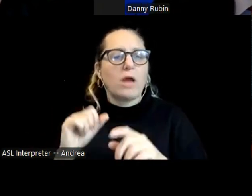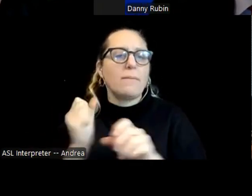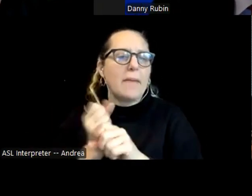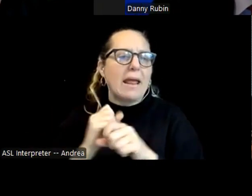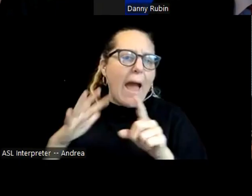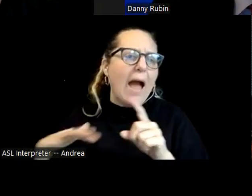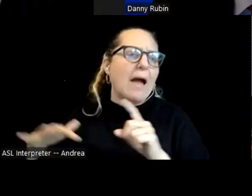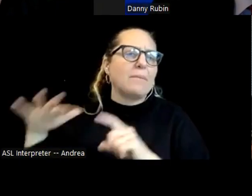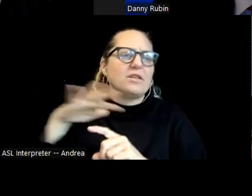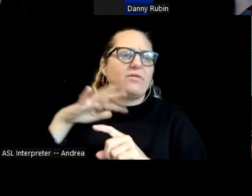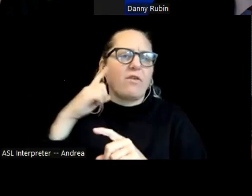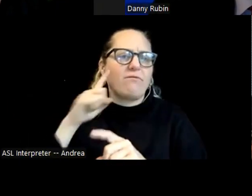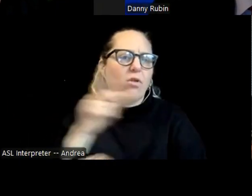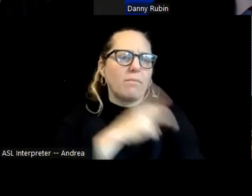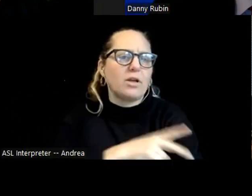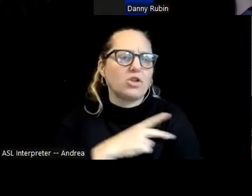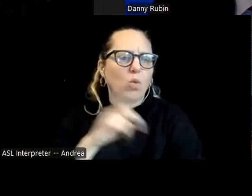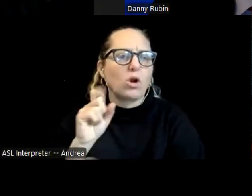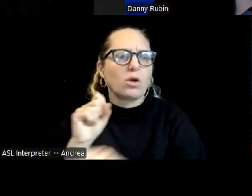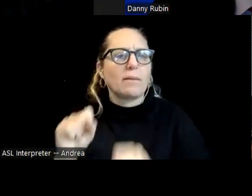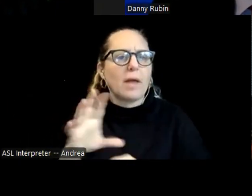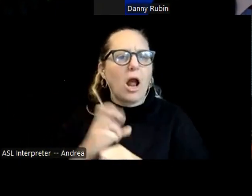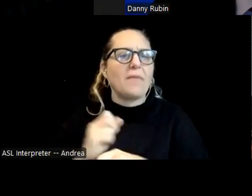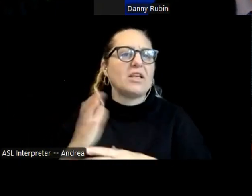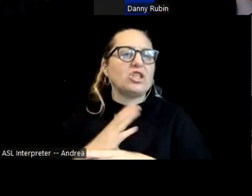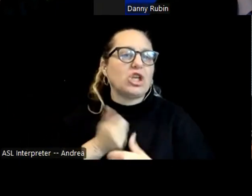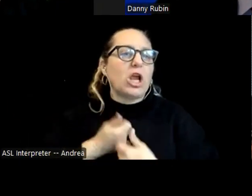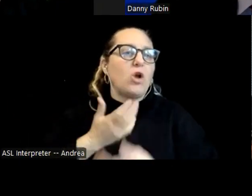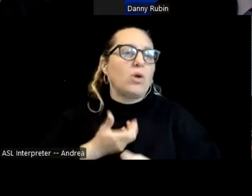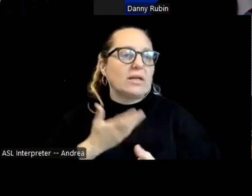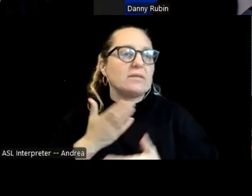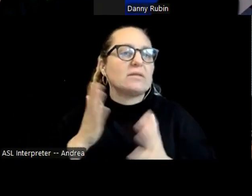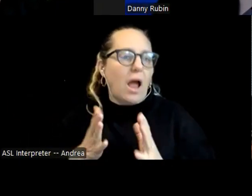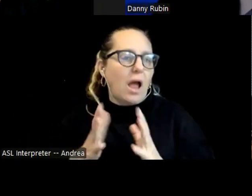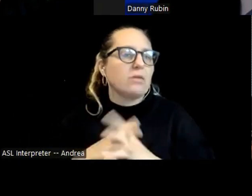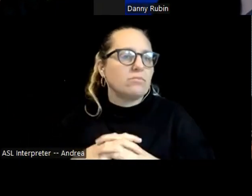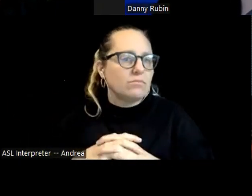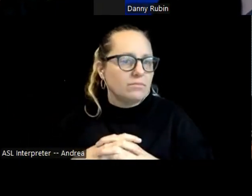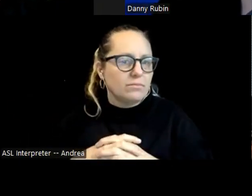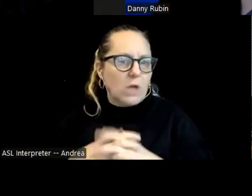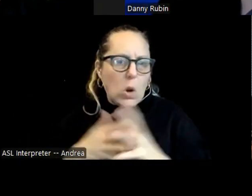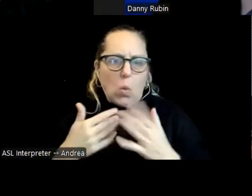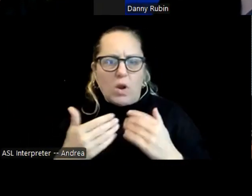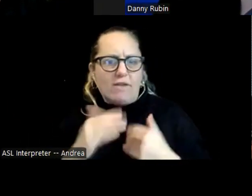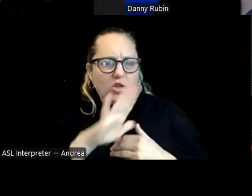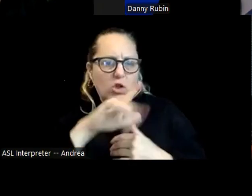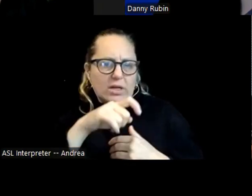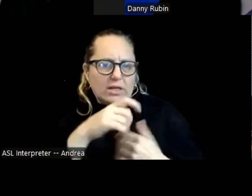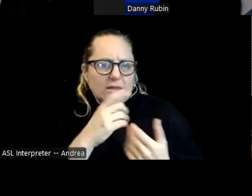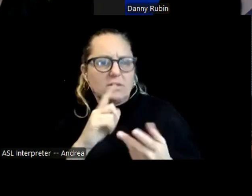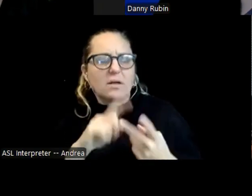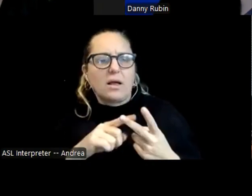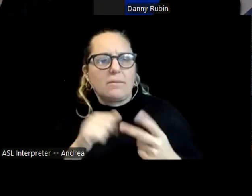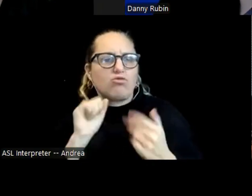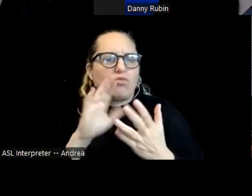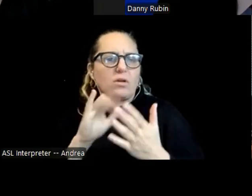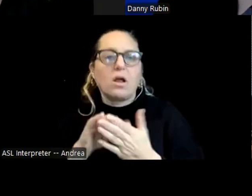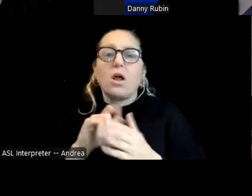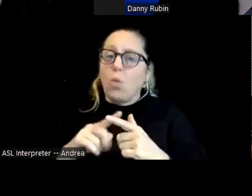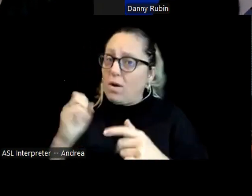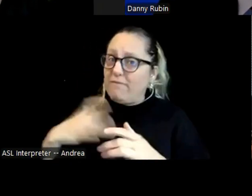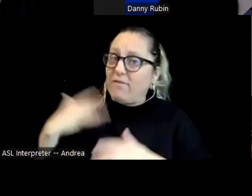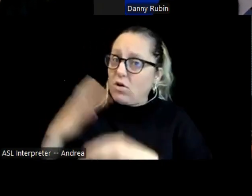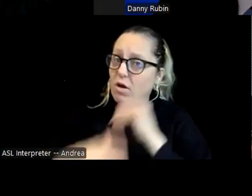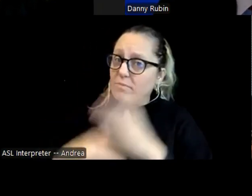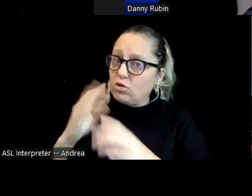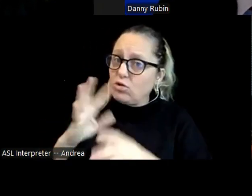can be on the sharing side of whatever their needs are and being able Right. to They address want to that. feel comfortable talking to you because,